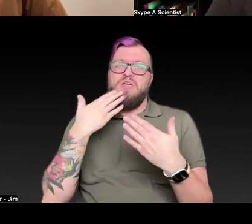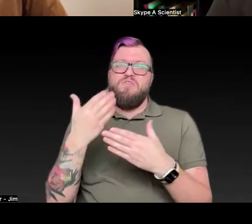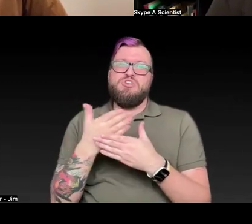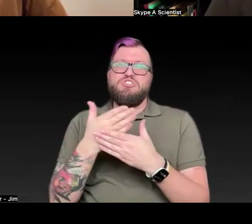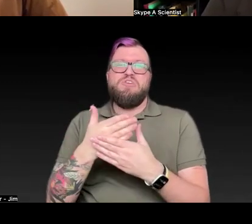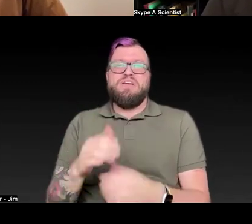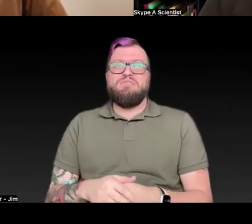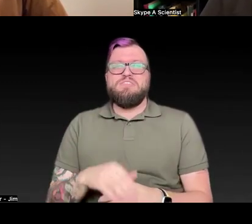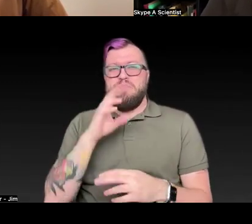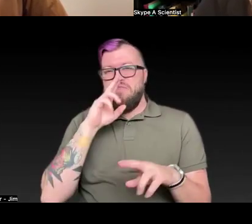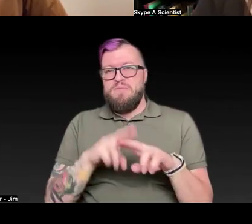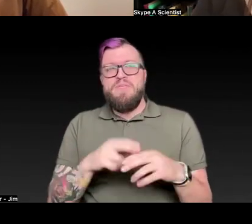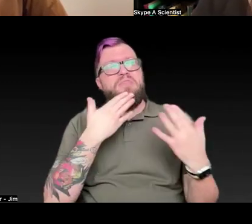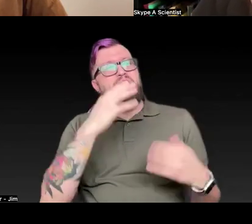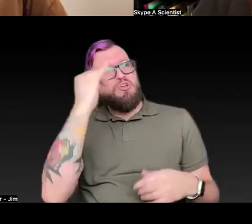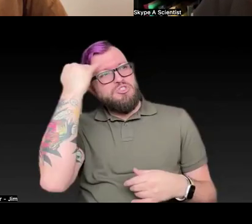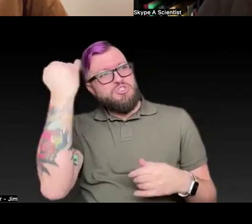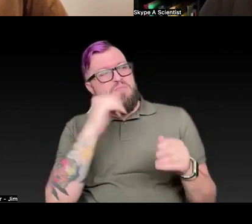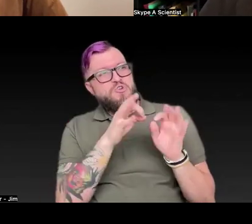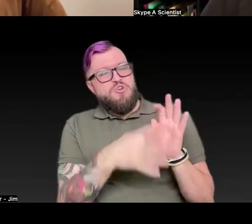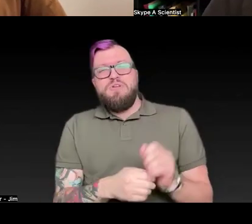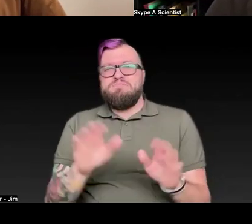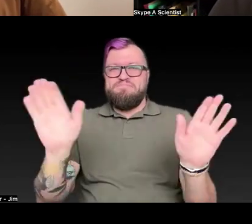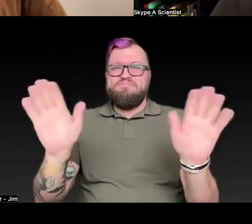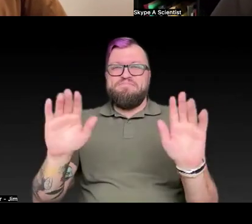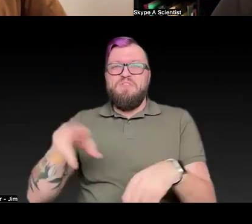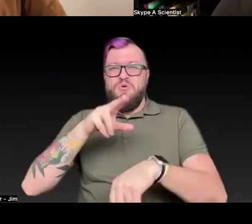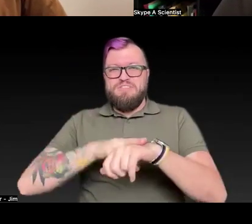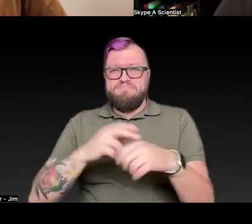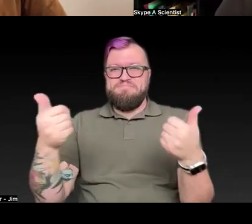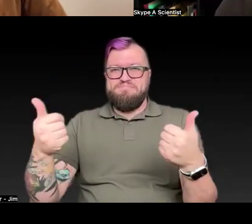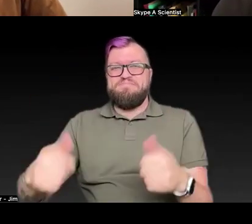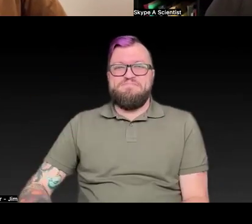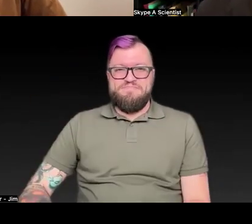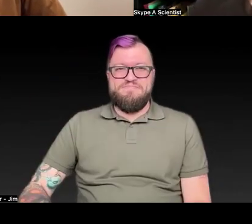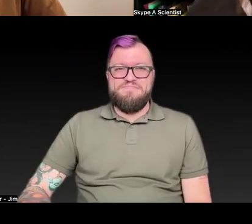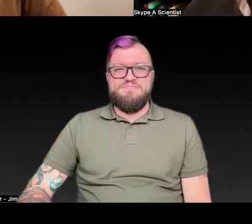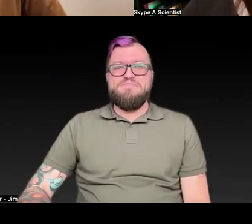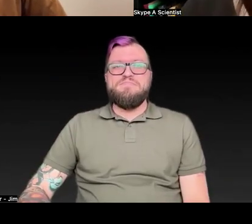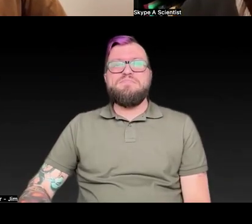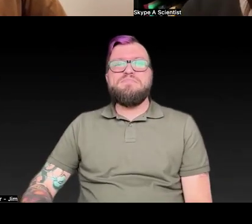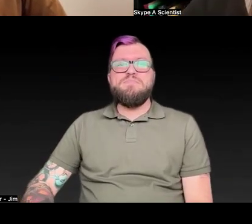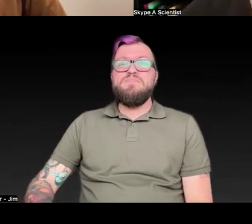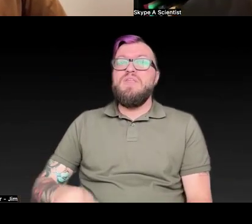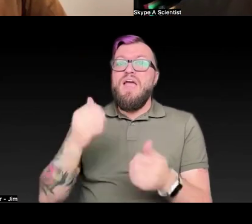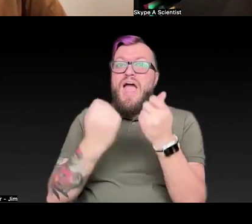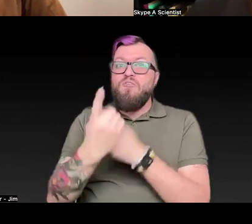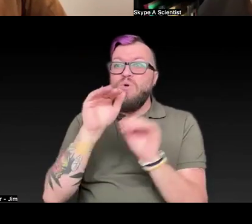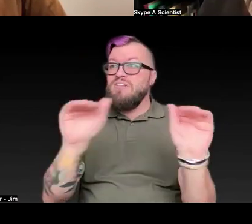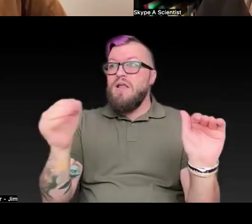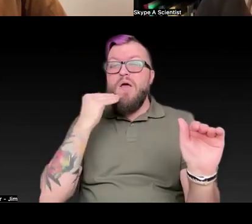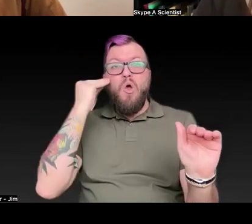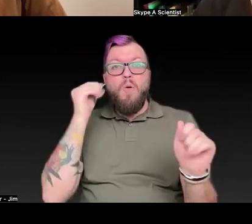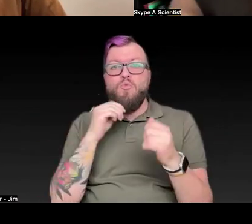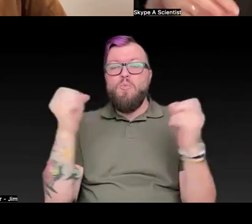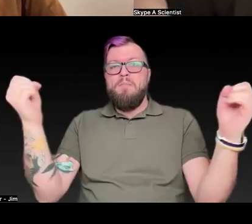has been really fun. And thank you, Jim, for interpreting. We really appreciate you being here. Yes, thank you so much, Jim. Um, cool. Everybody at home, we will be